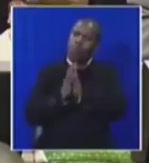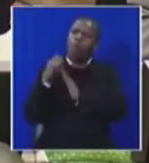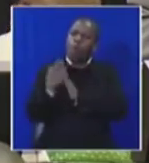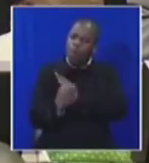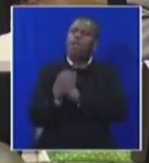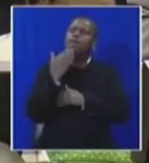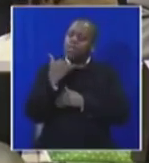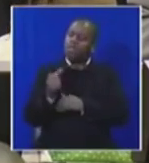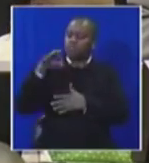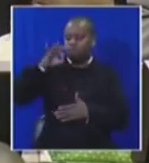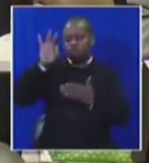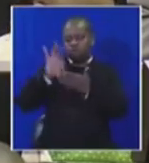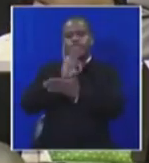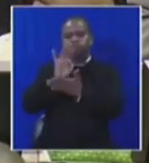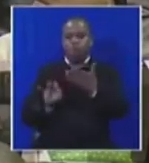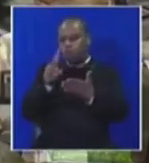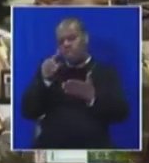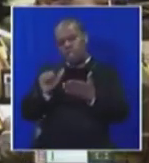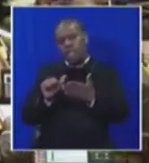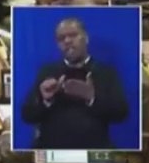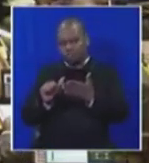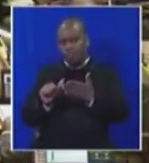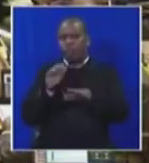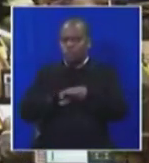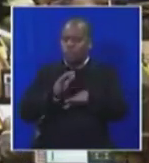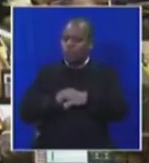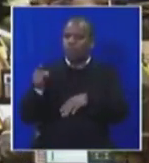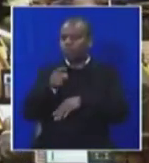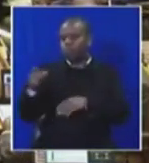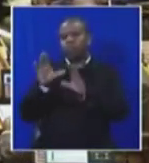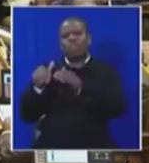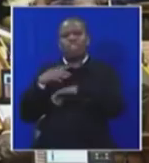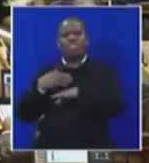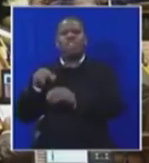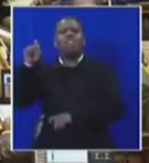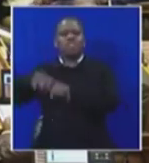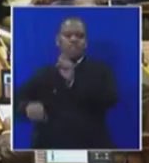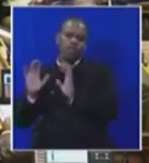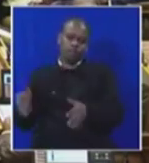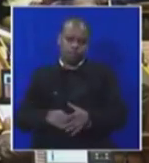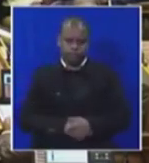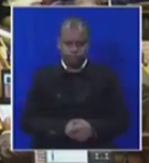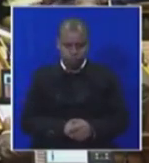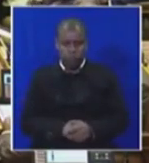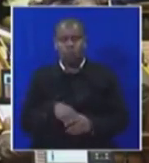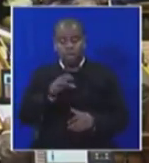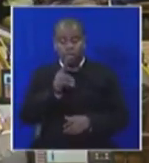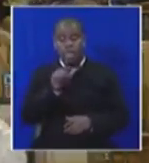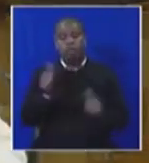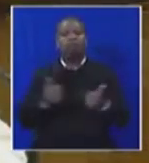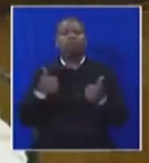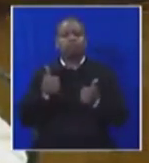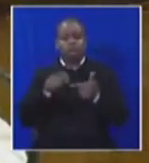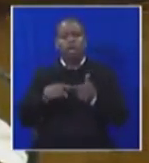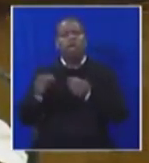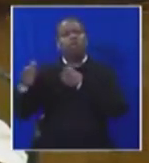ANC stands to lose support as the old age home that it is. The DA governs well and it governs better. The